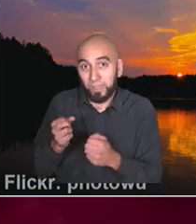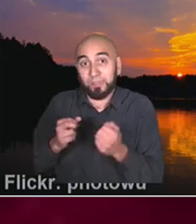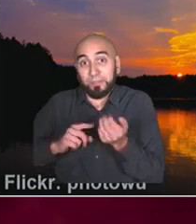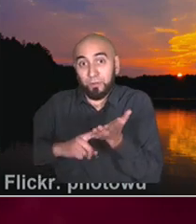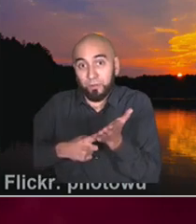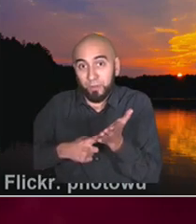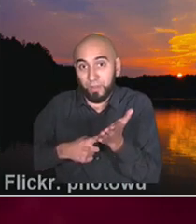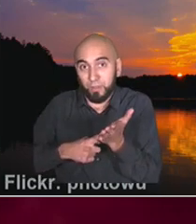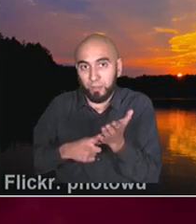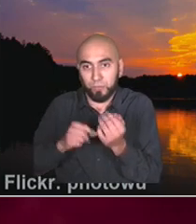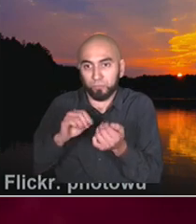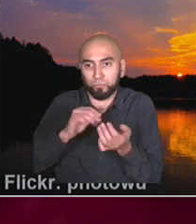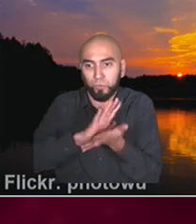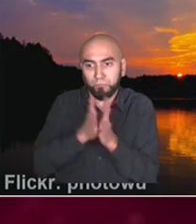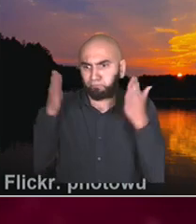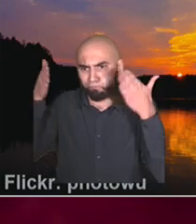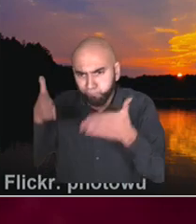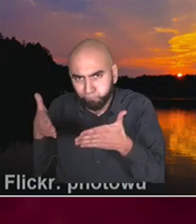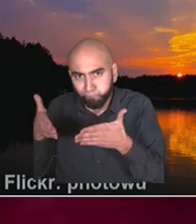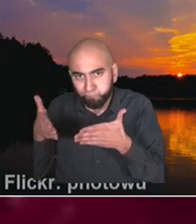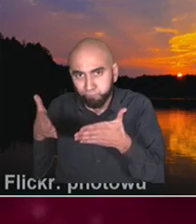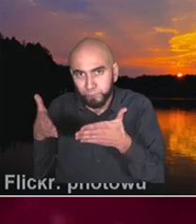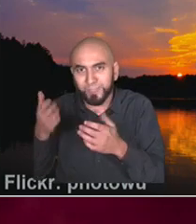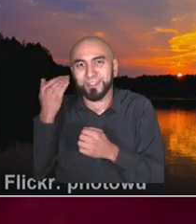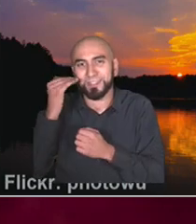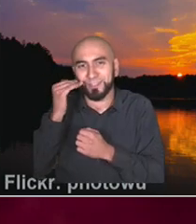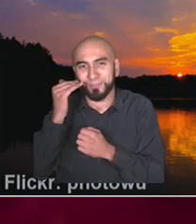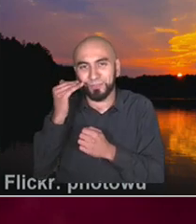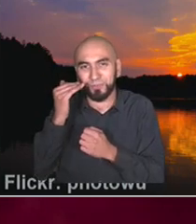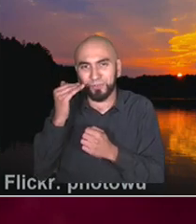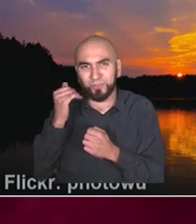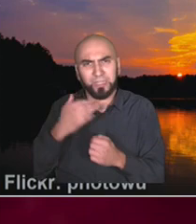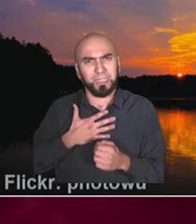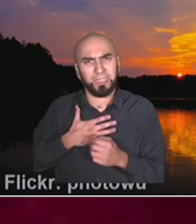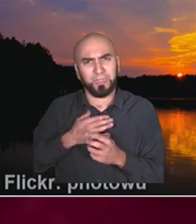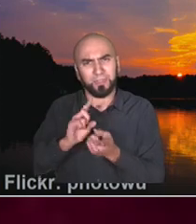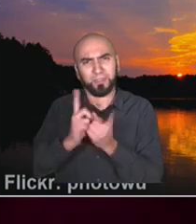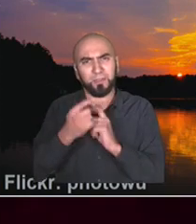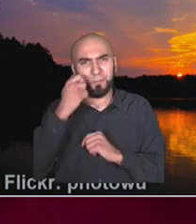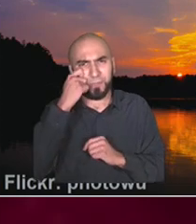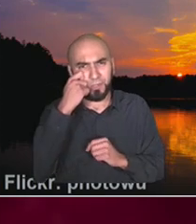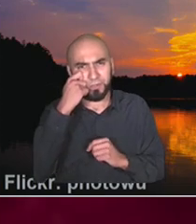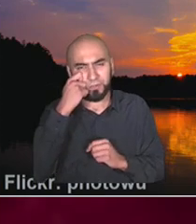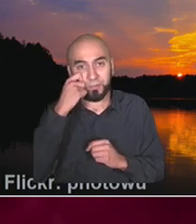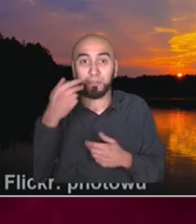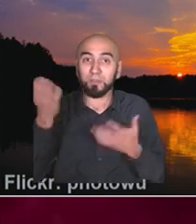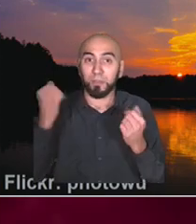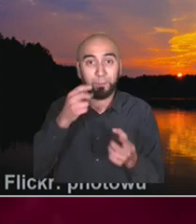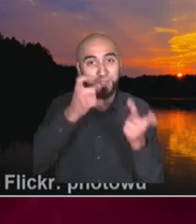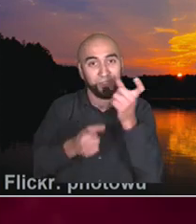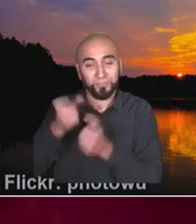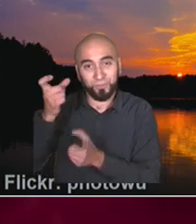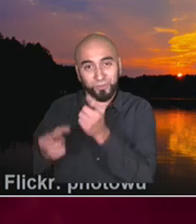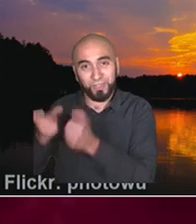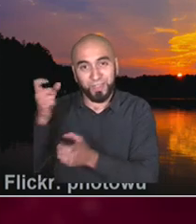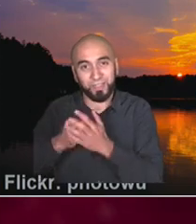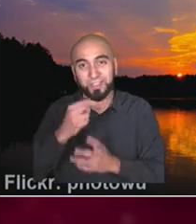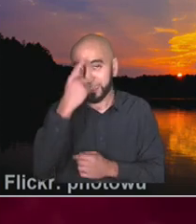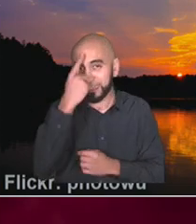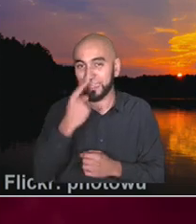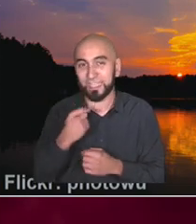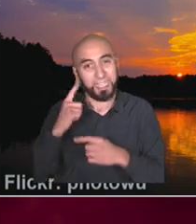They really want to be human. The Greeks had this concept of Kronos time and Kairos time.